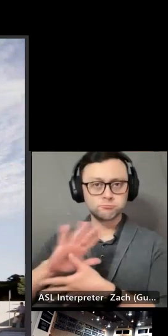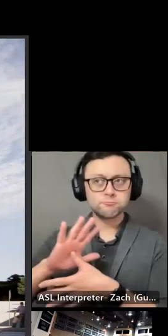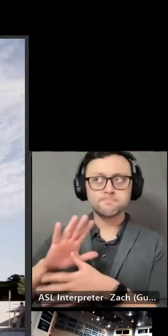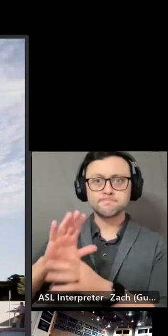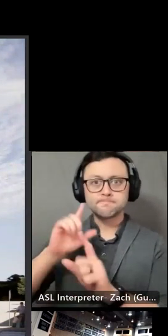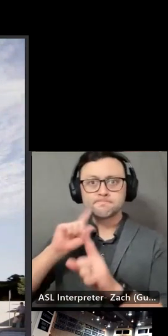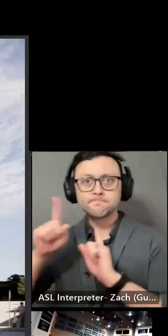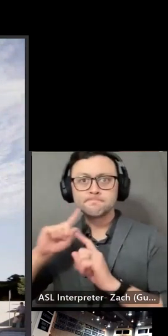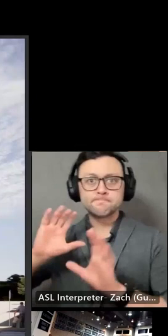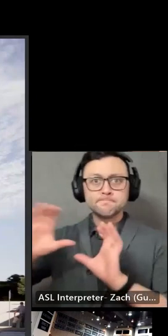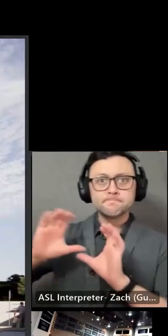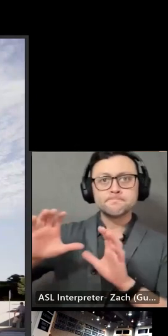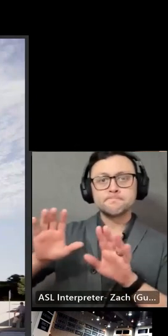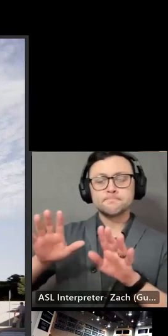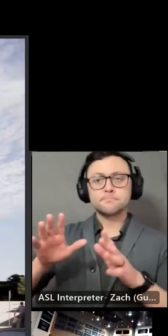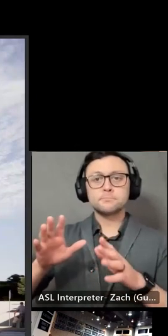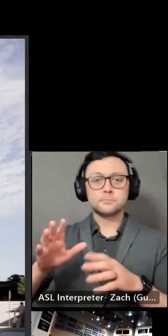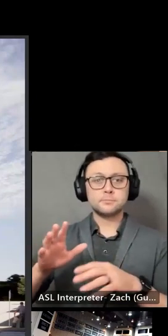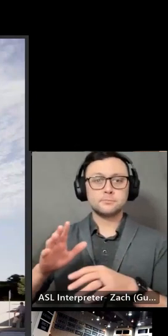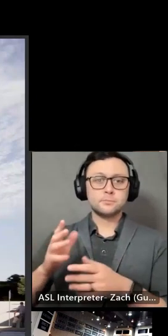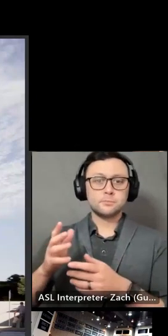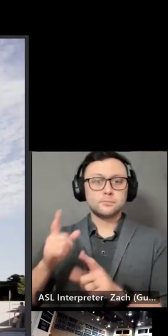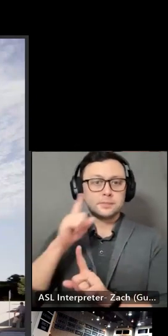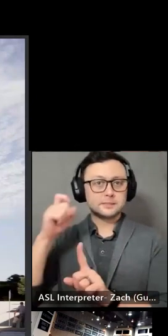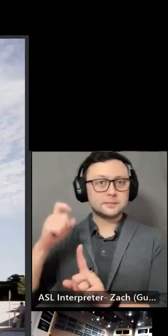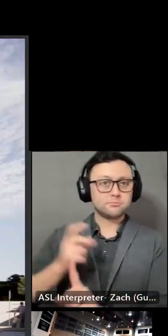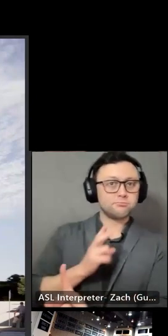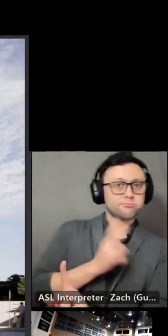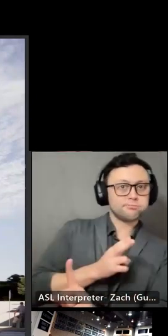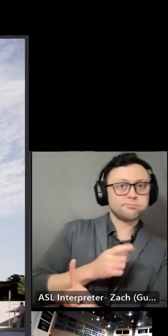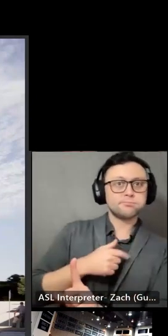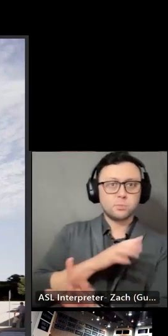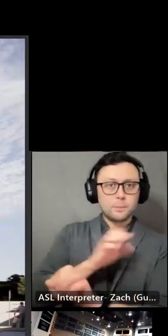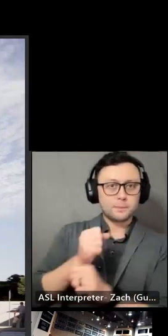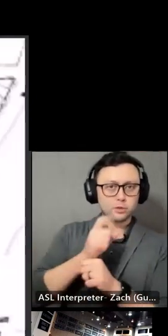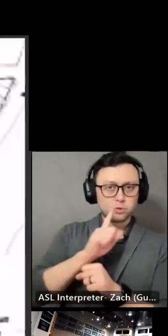community process based on history and kind of moving forward.